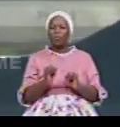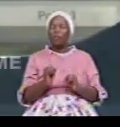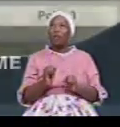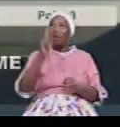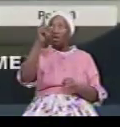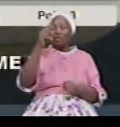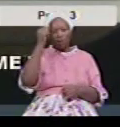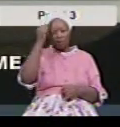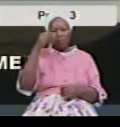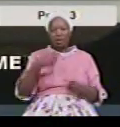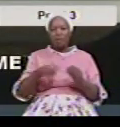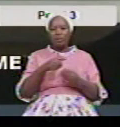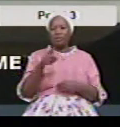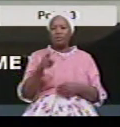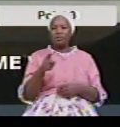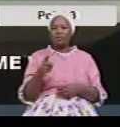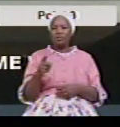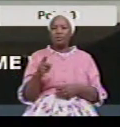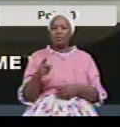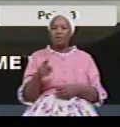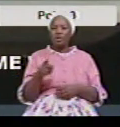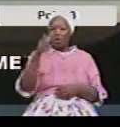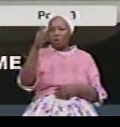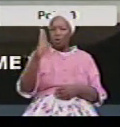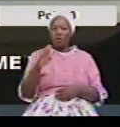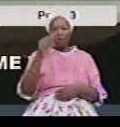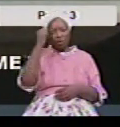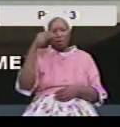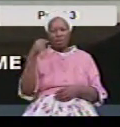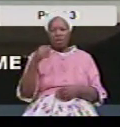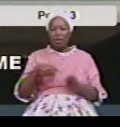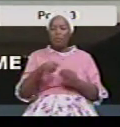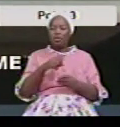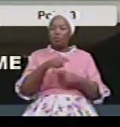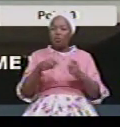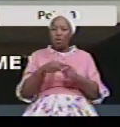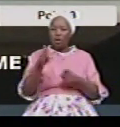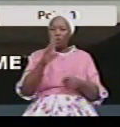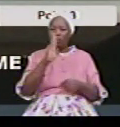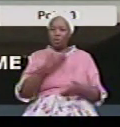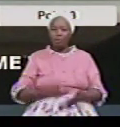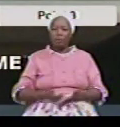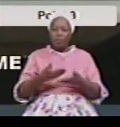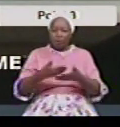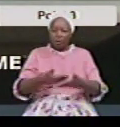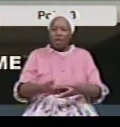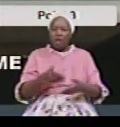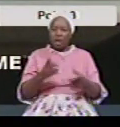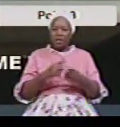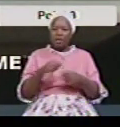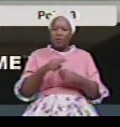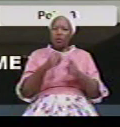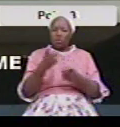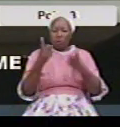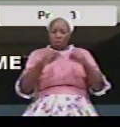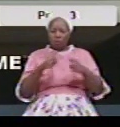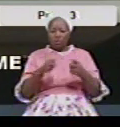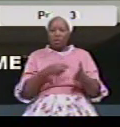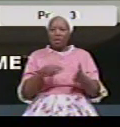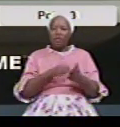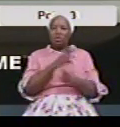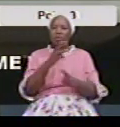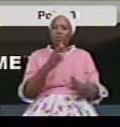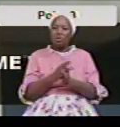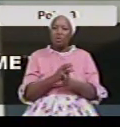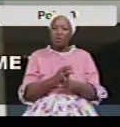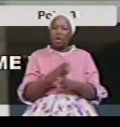you. He thought about when you'll be born. He thought about when you come to this life.